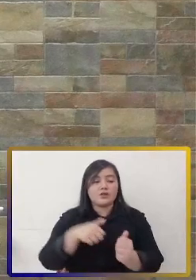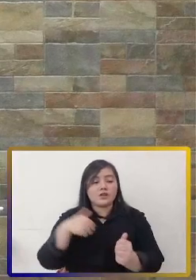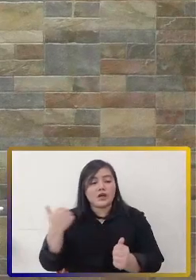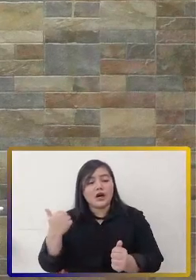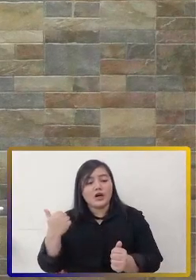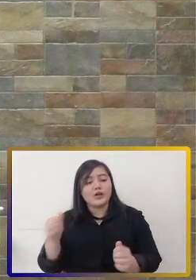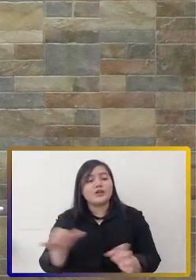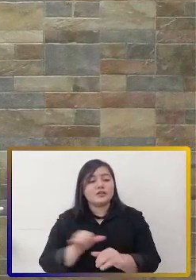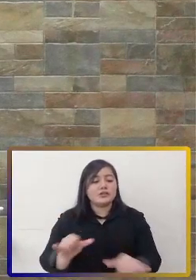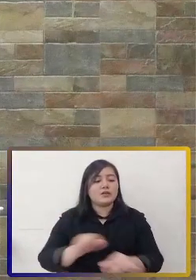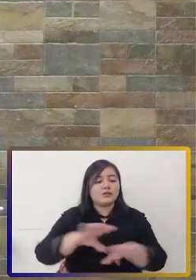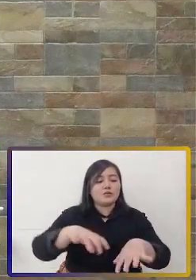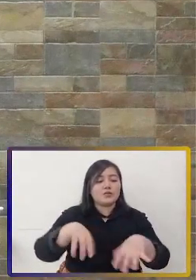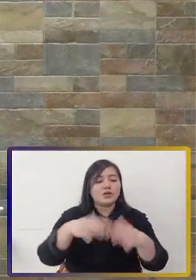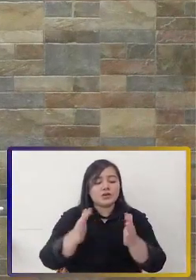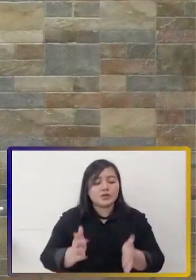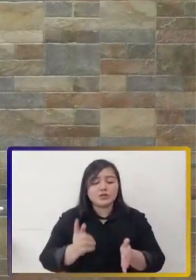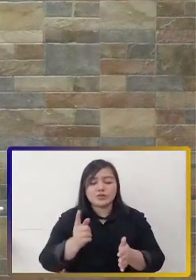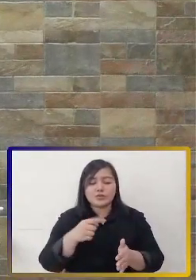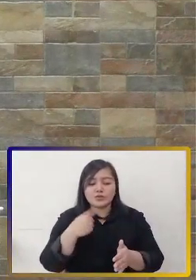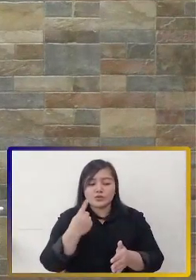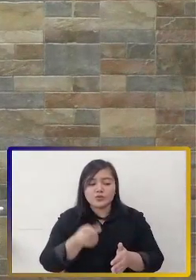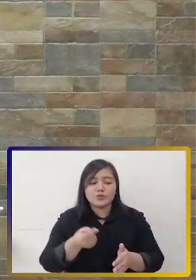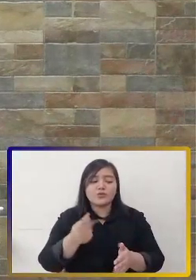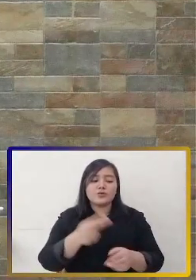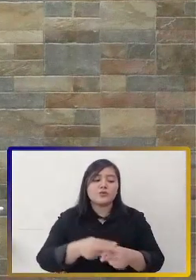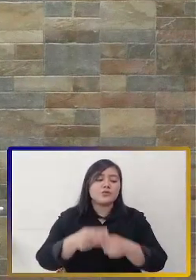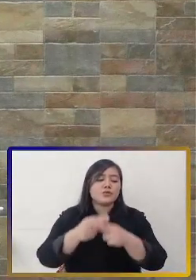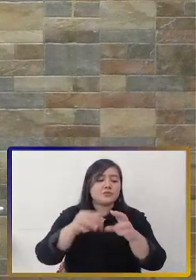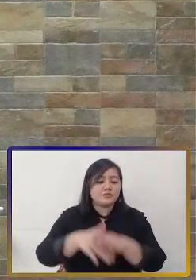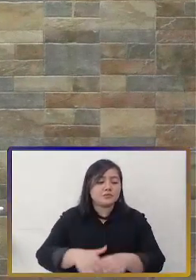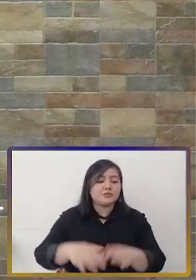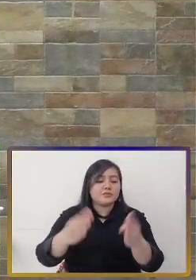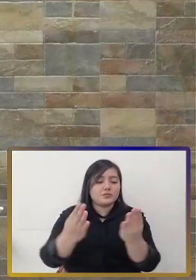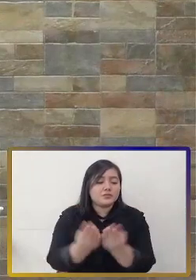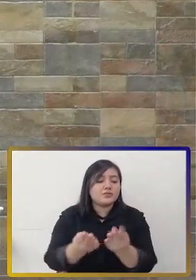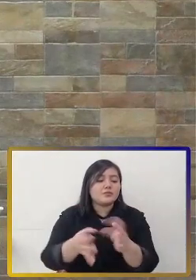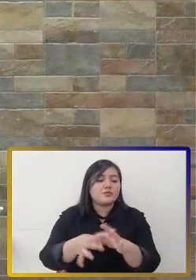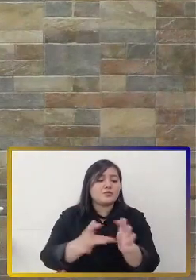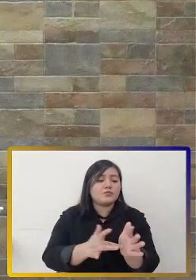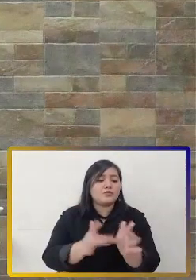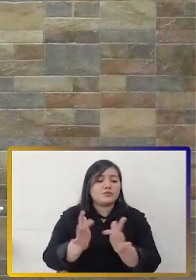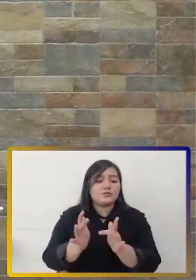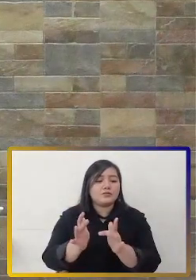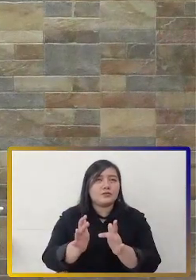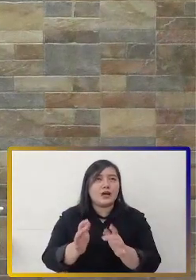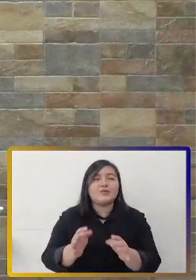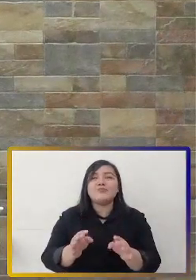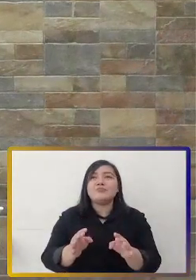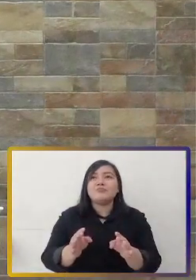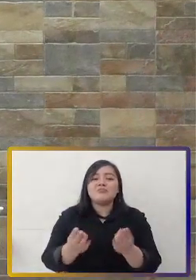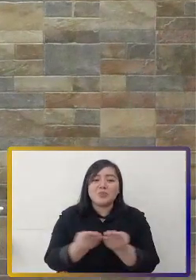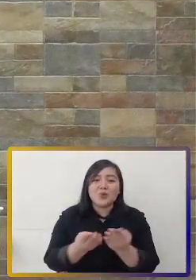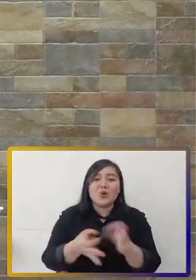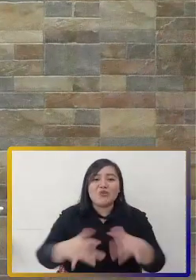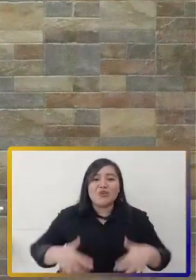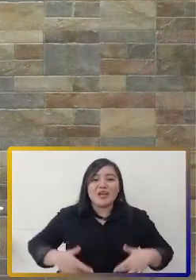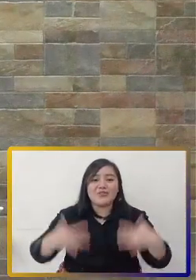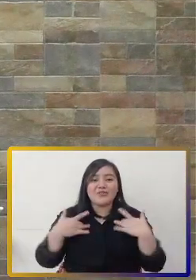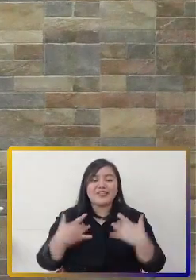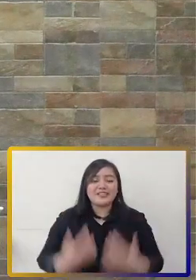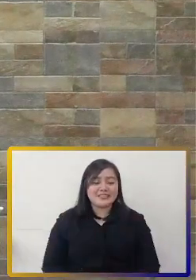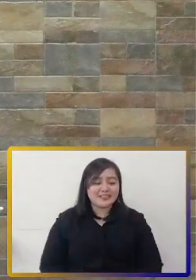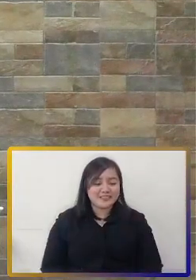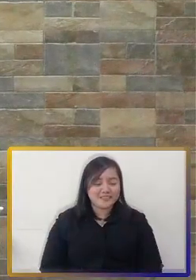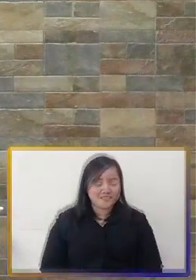laborers whose names are in the book of life. So mga kapatid, ito pong